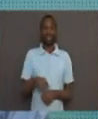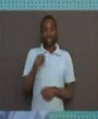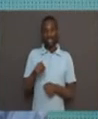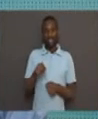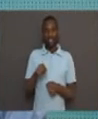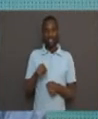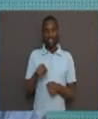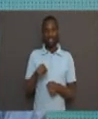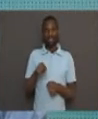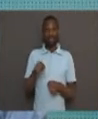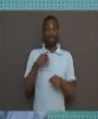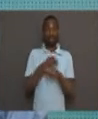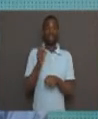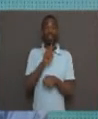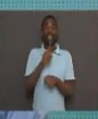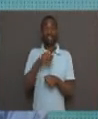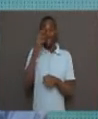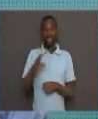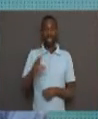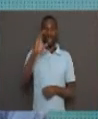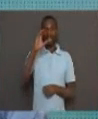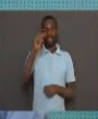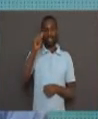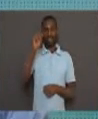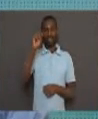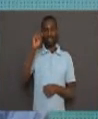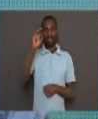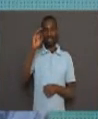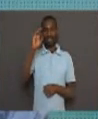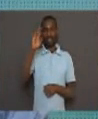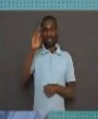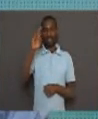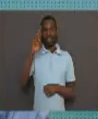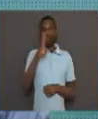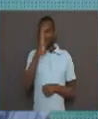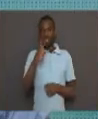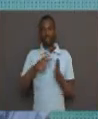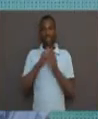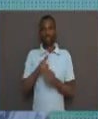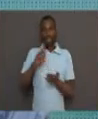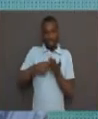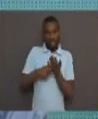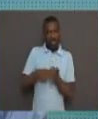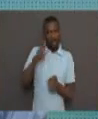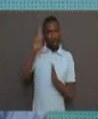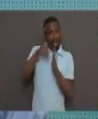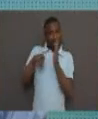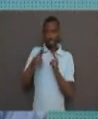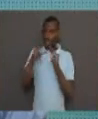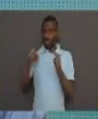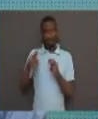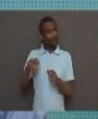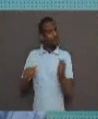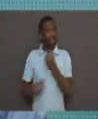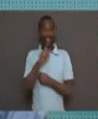become cancerous. If radiation is so dangerous, why do